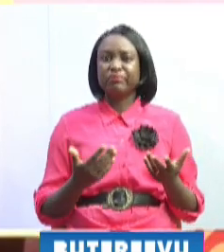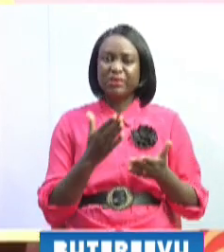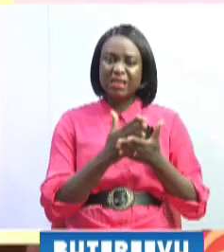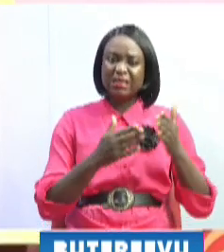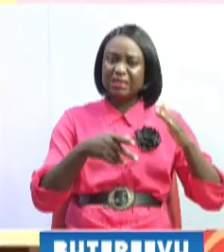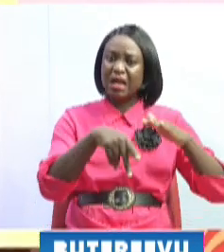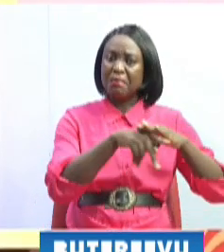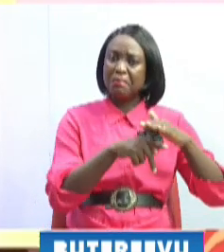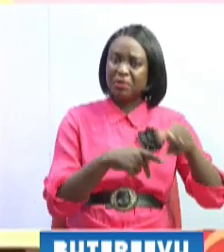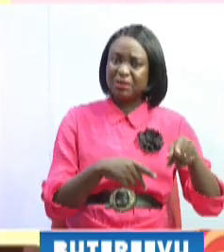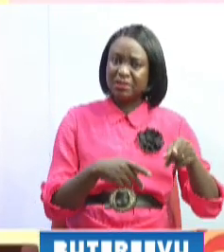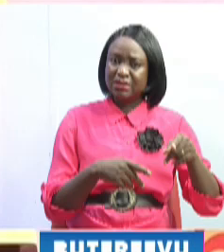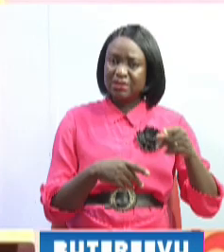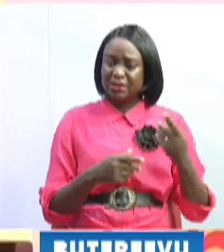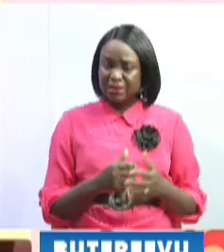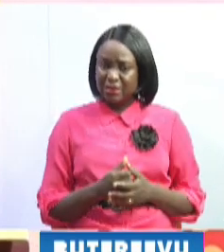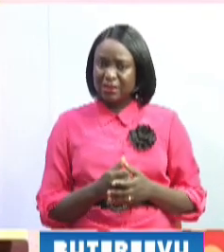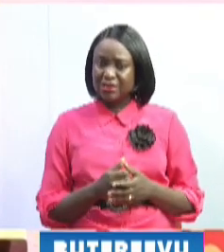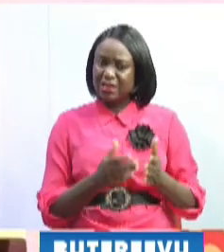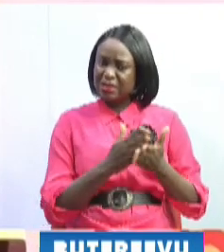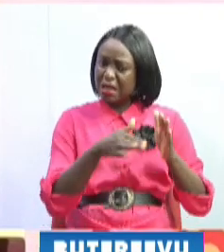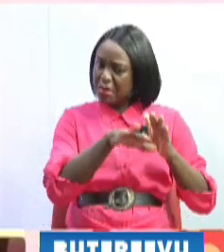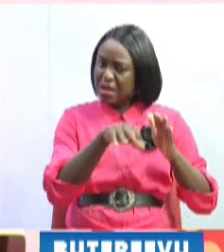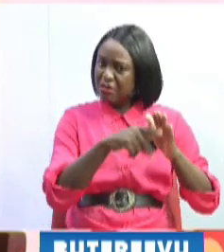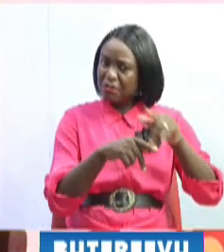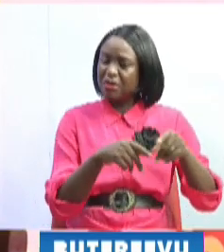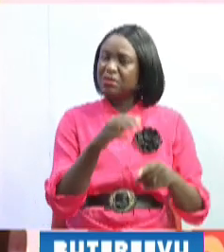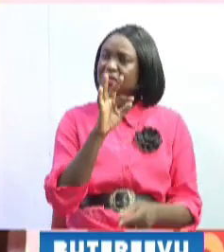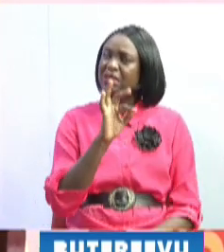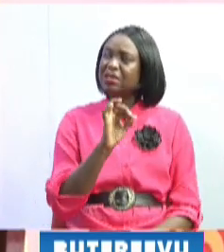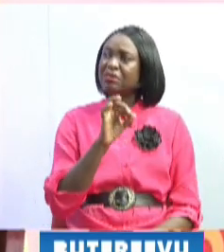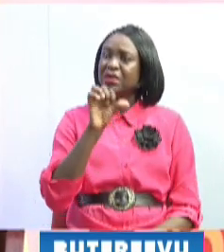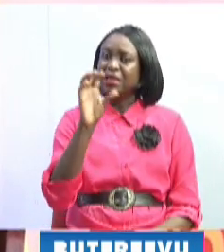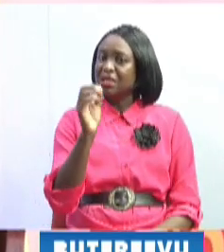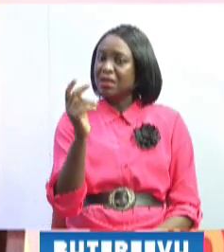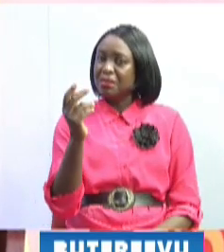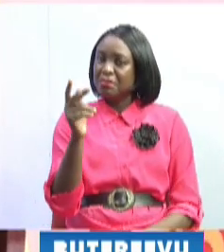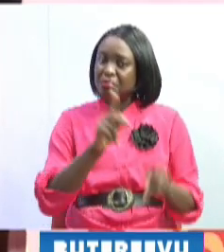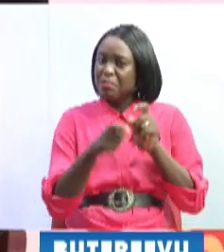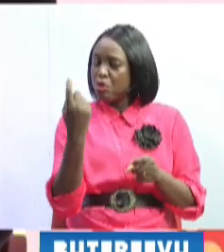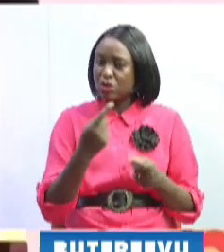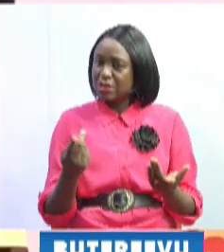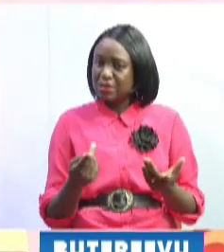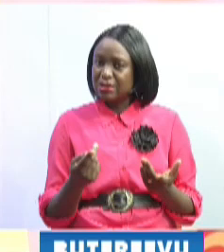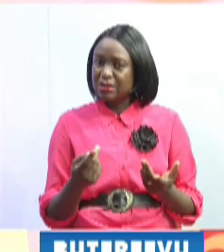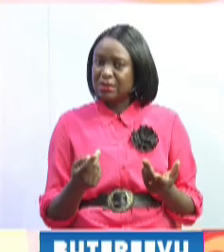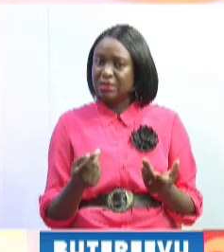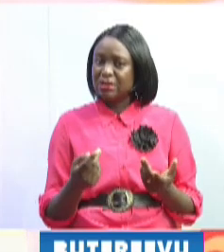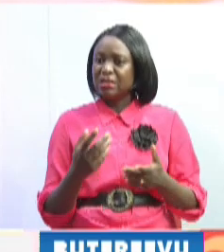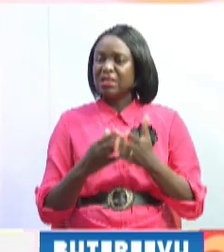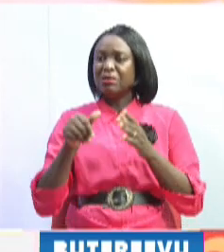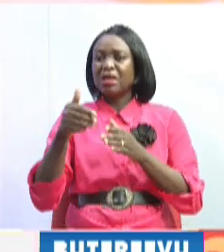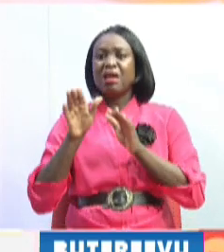mu Adjumani gye bayita Abiaworo ina abantu almost 892 bokka. Oina Mutungo parish ne